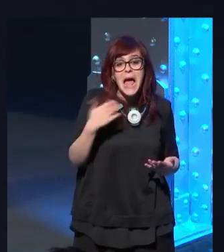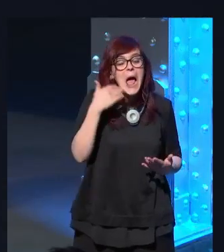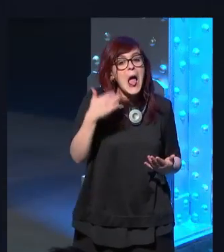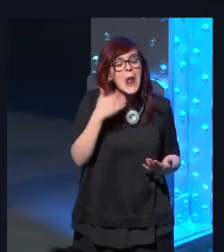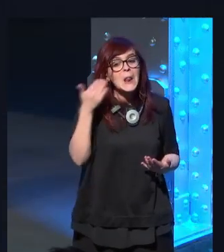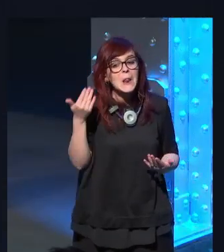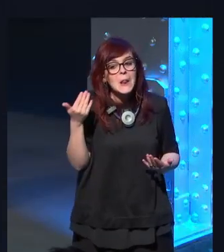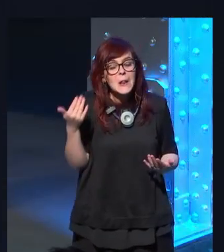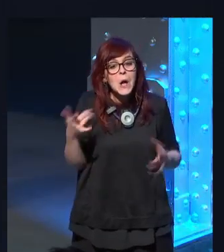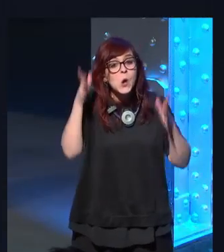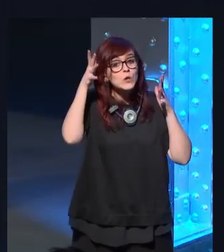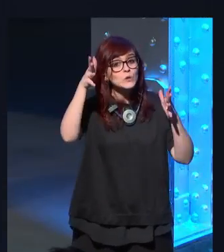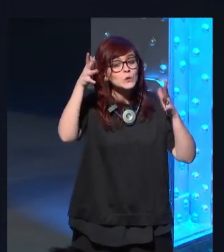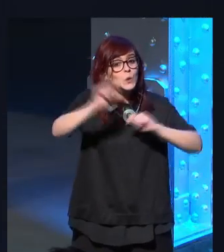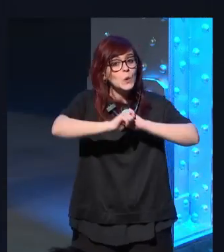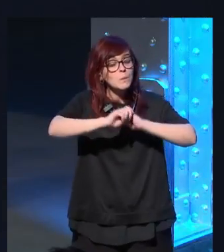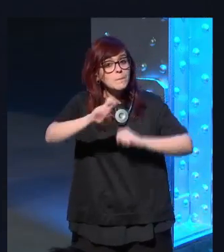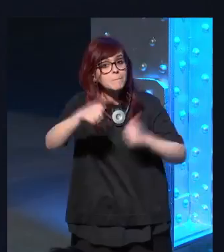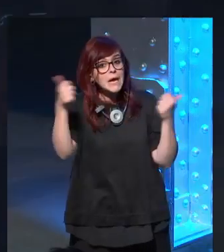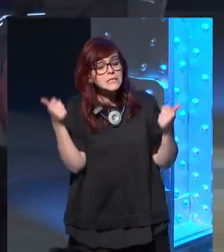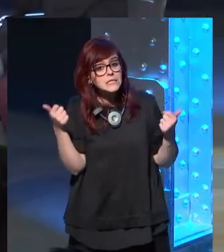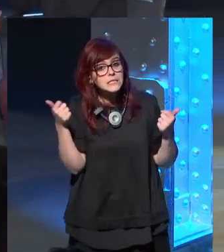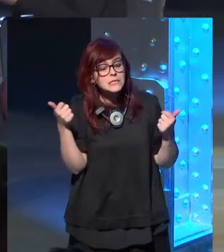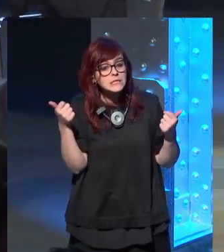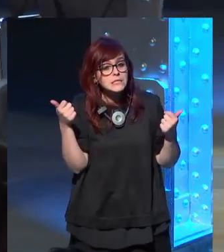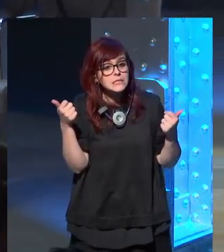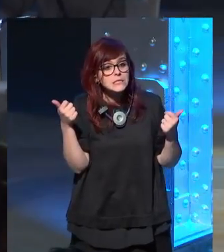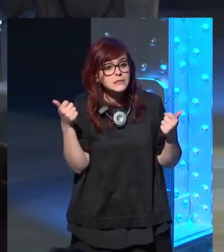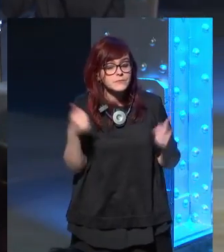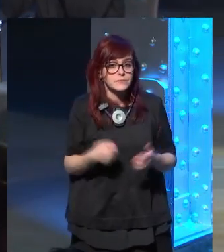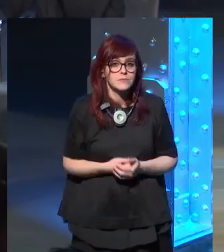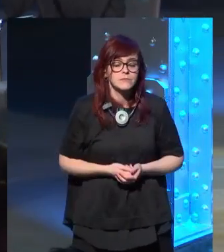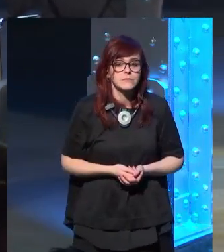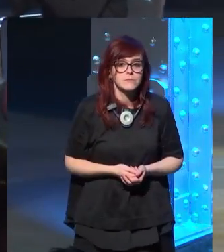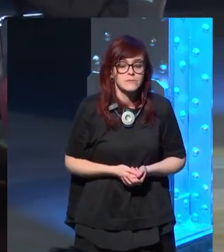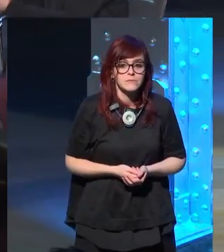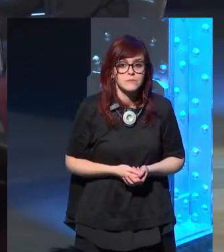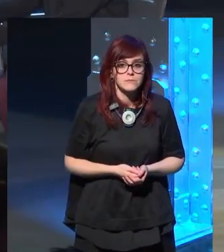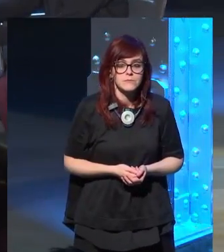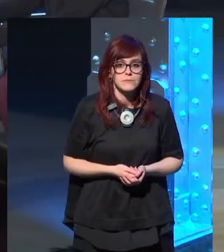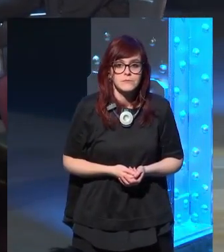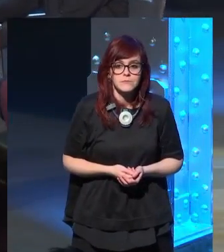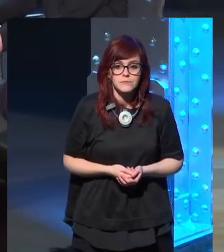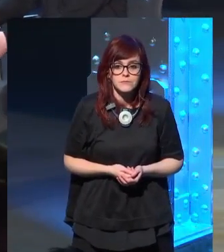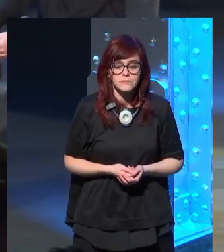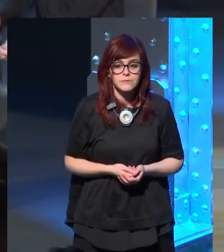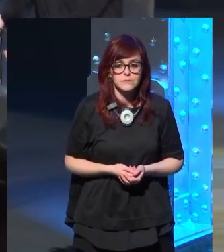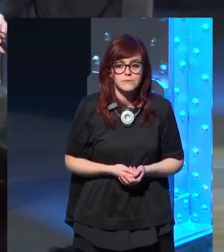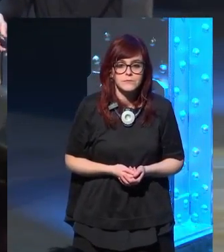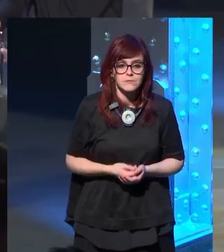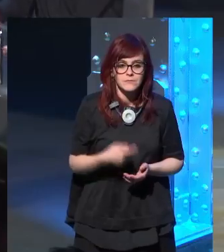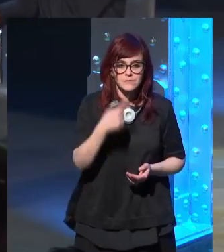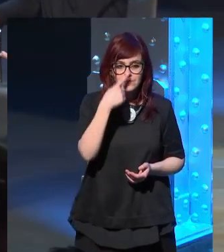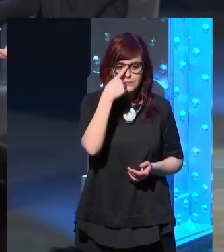well, just in case. So do you have any other piece of advice? Yeah, I think it's important to sort of